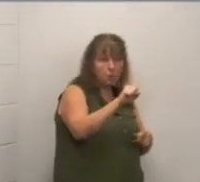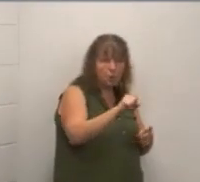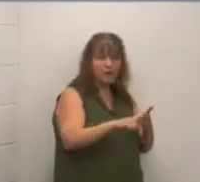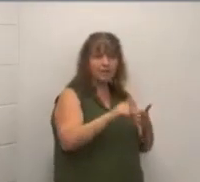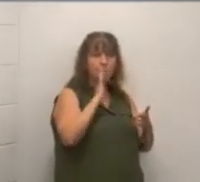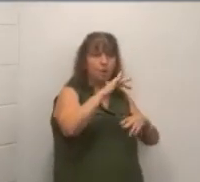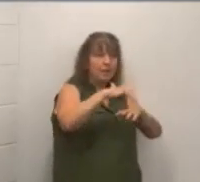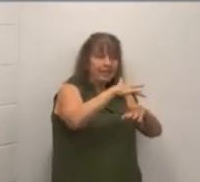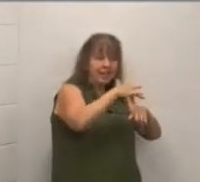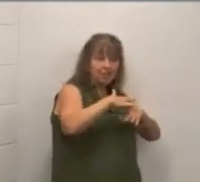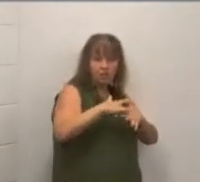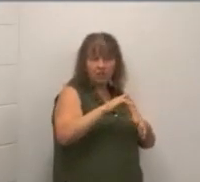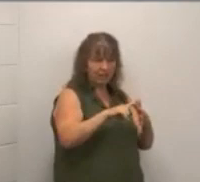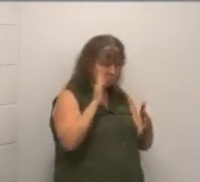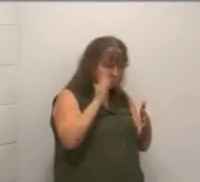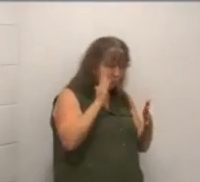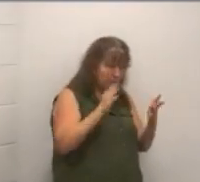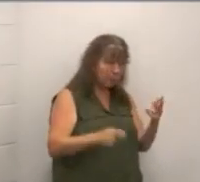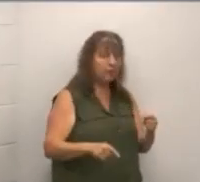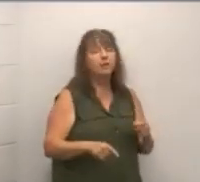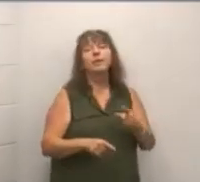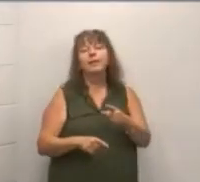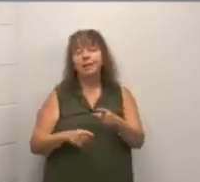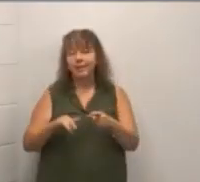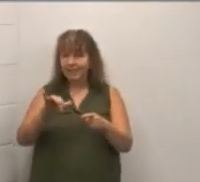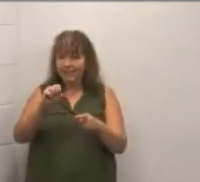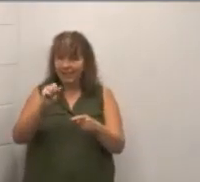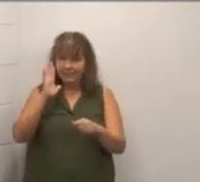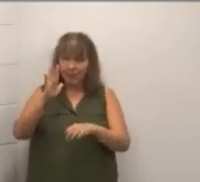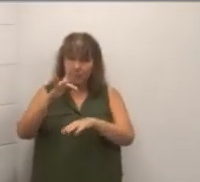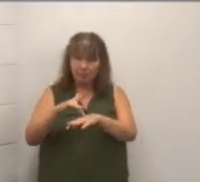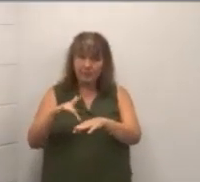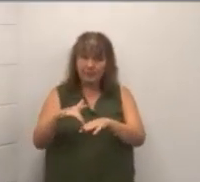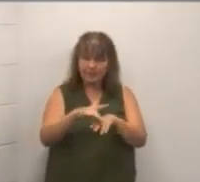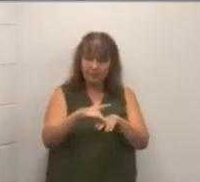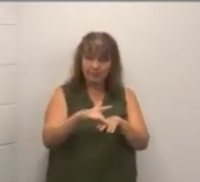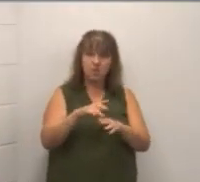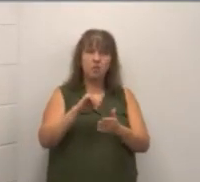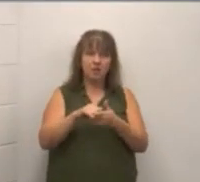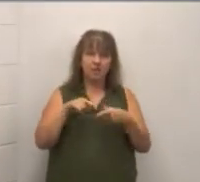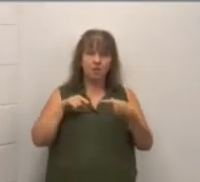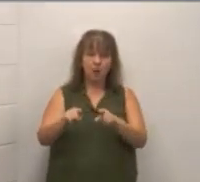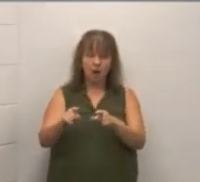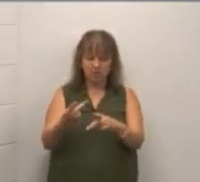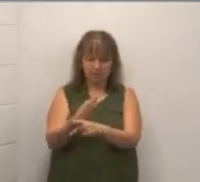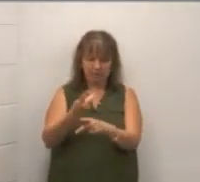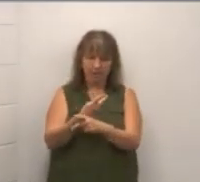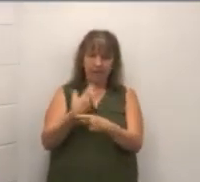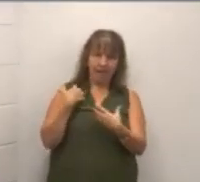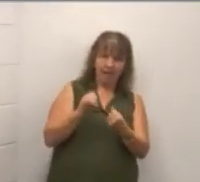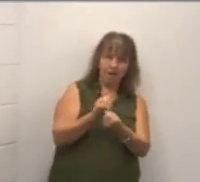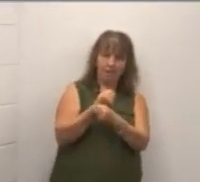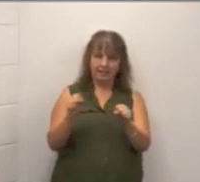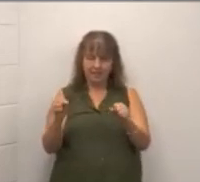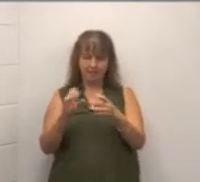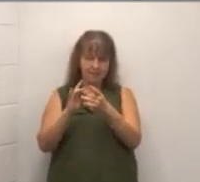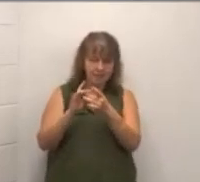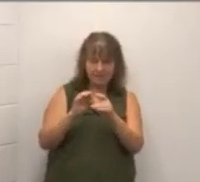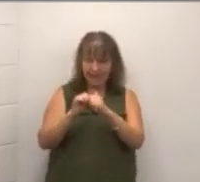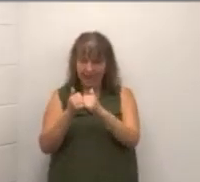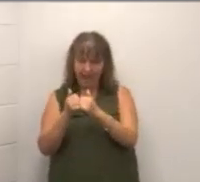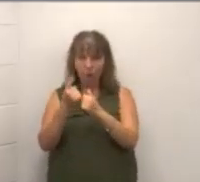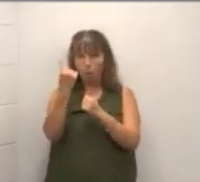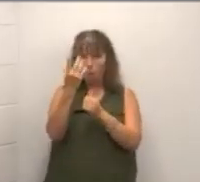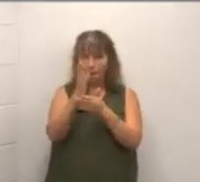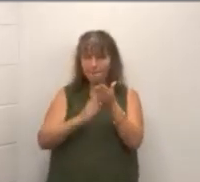etc.? There will be, and so as we work on our health and safety plan, one of the elements of the health and